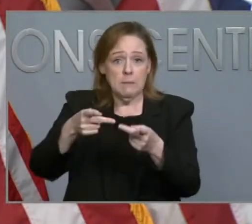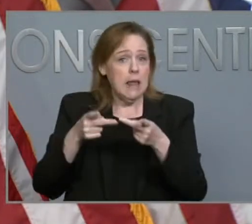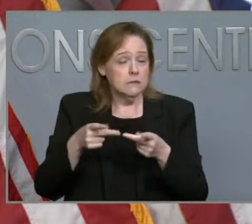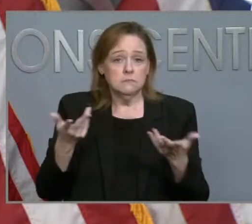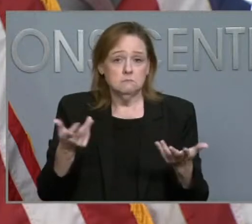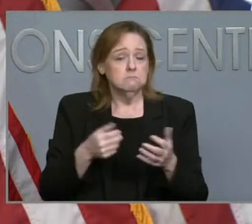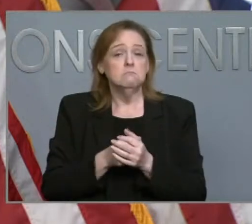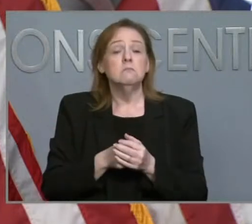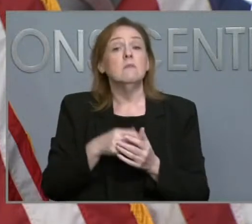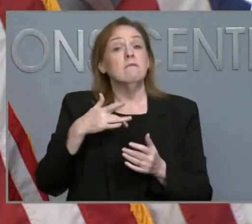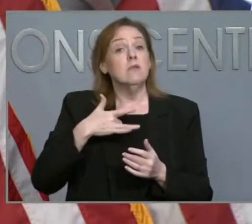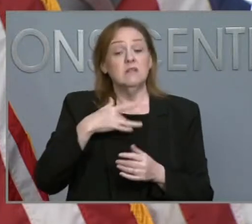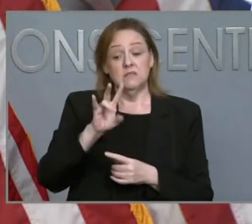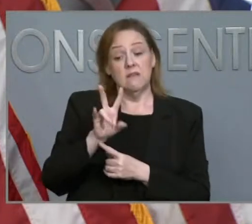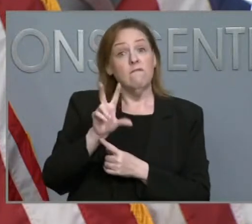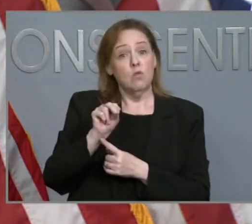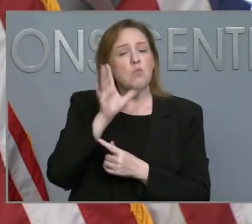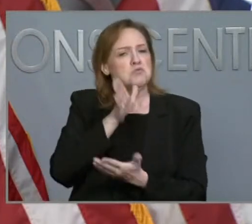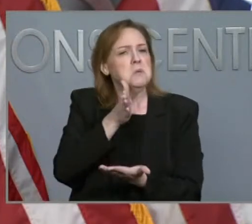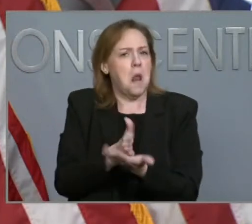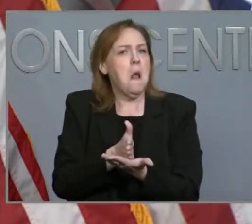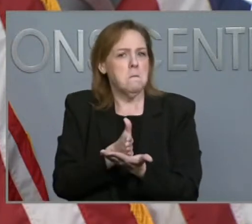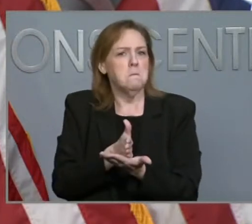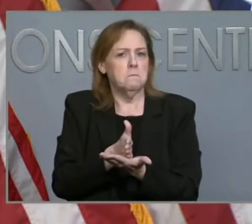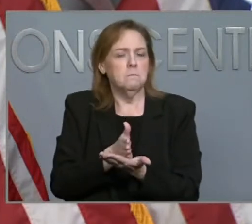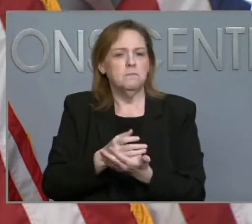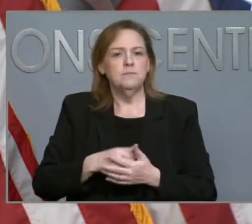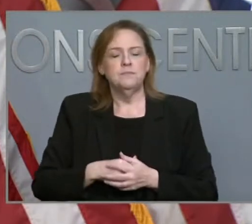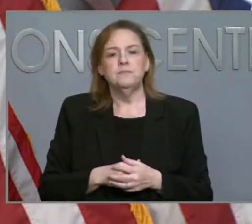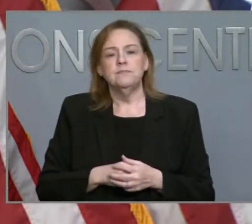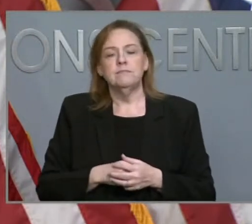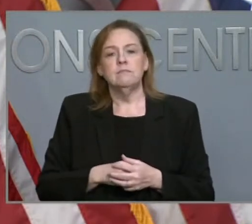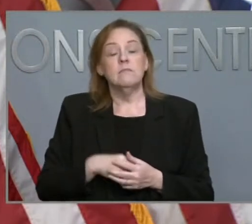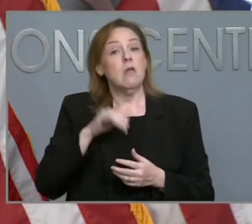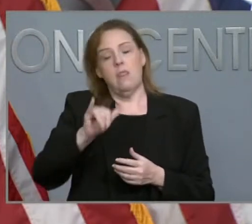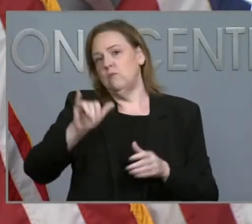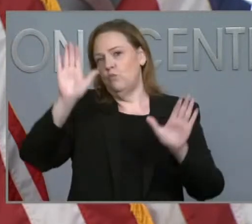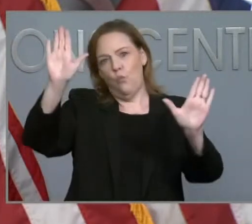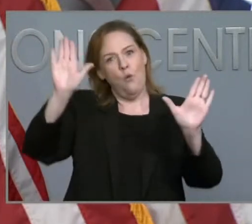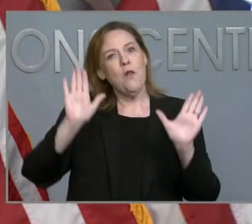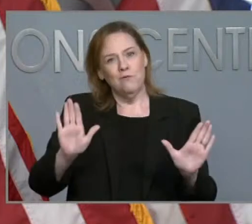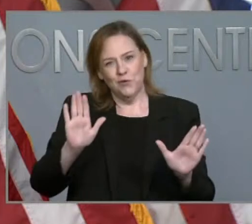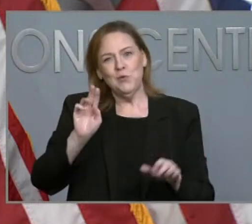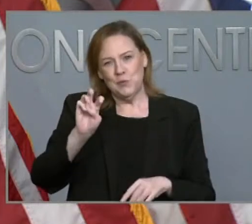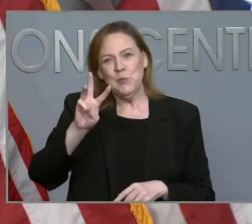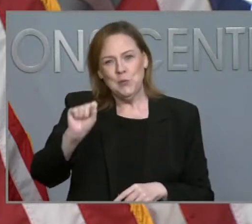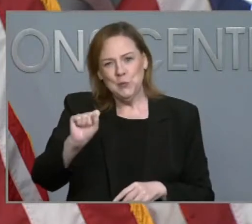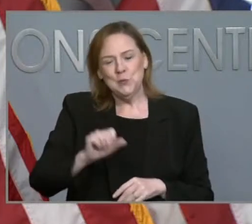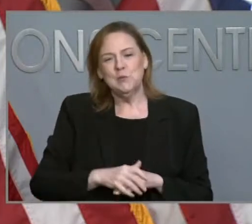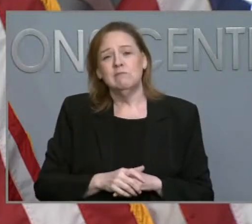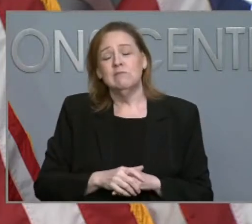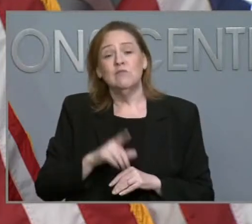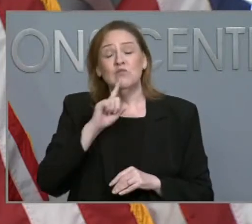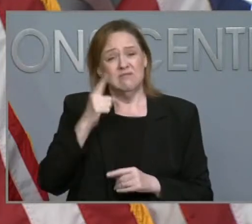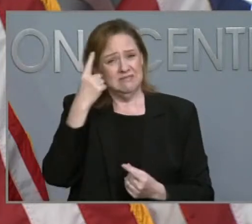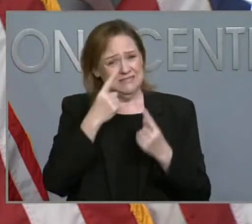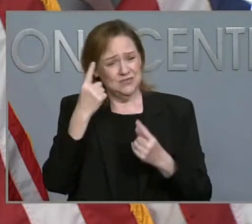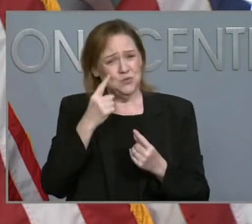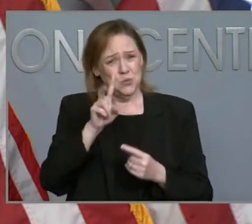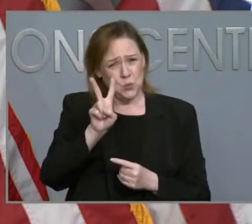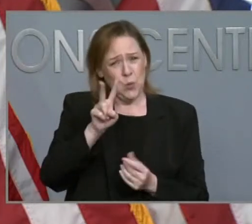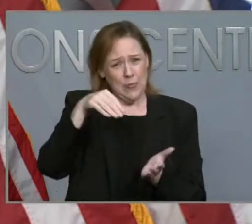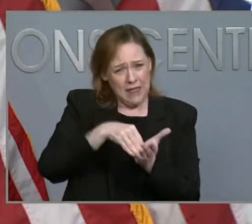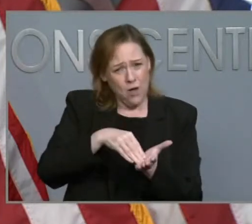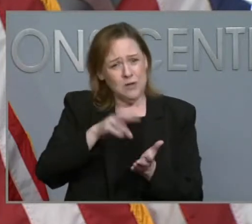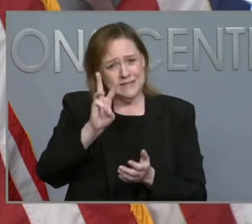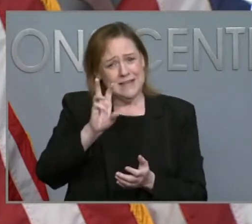hours beyond 7:30 p.m. That's simply remarkable, considering more than 2,600